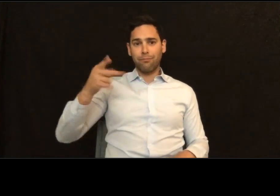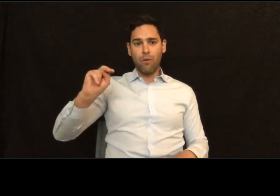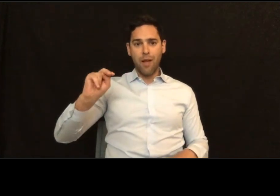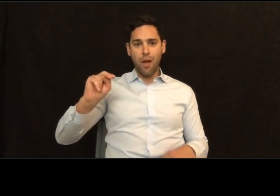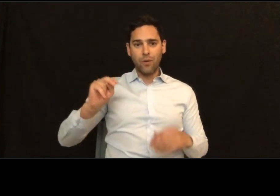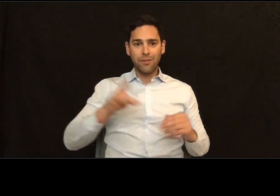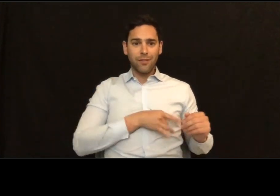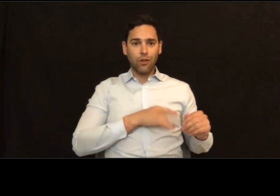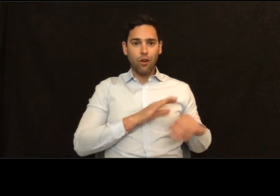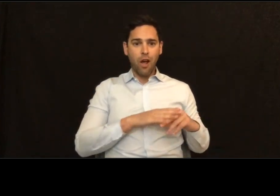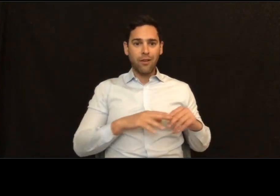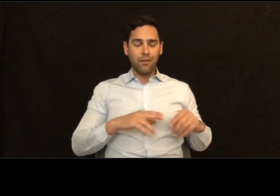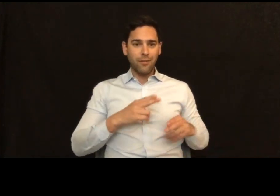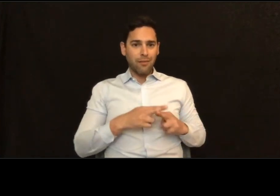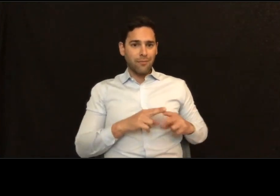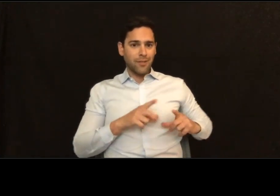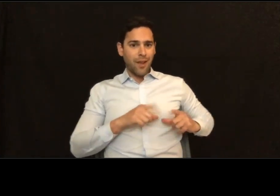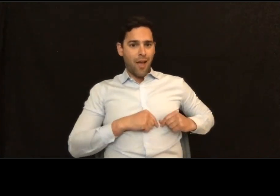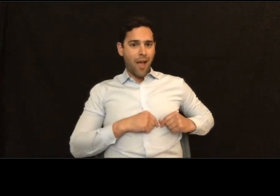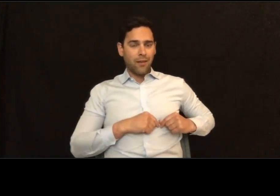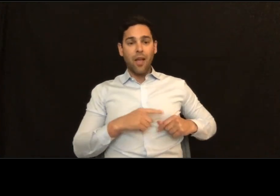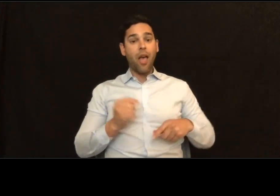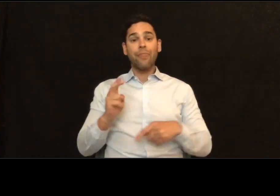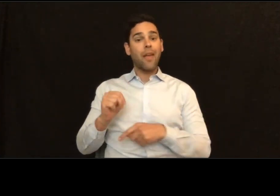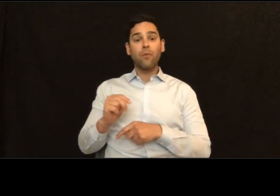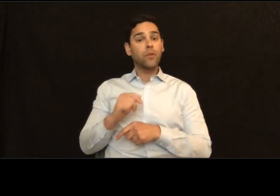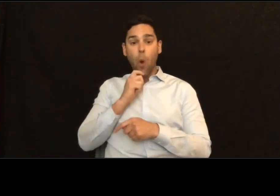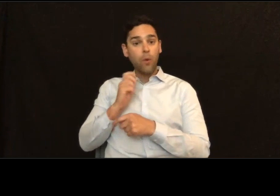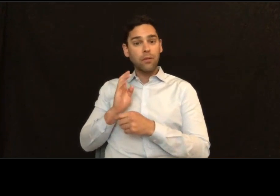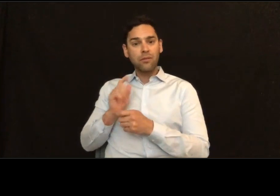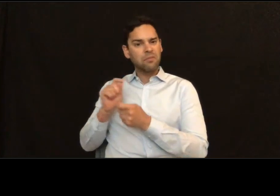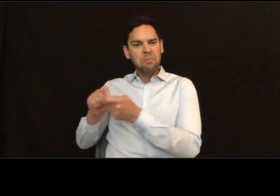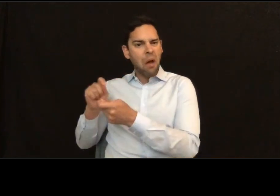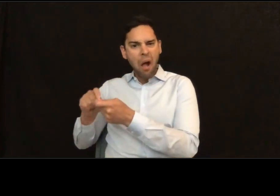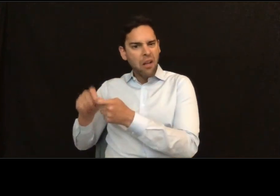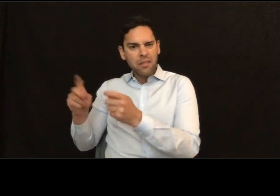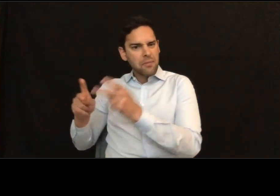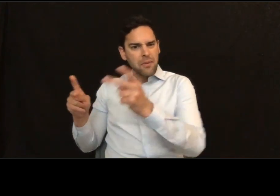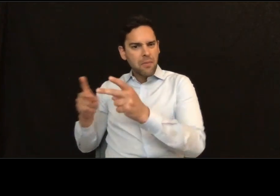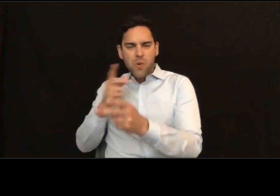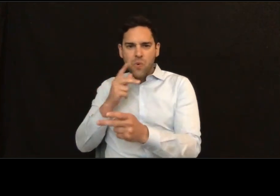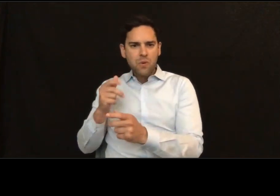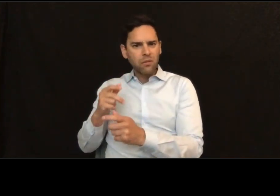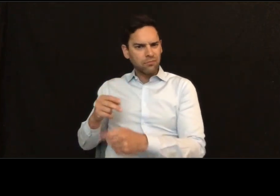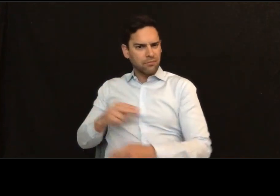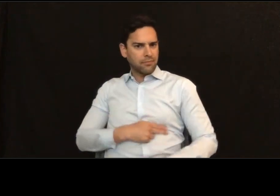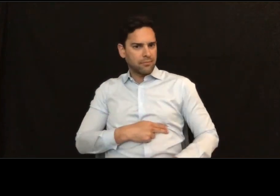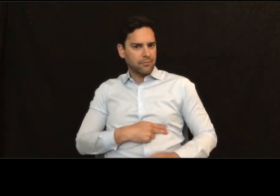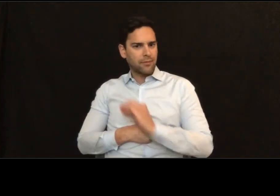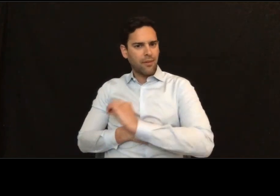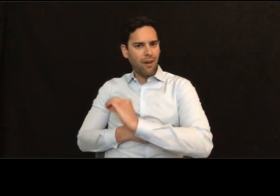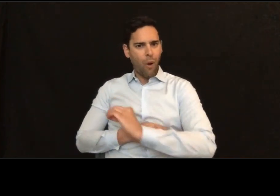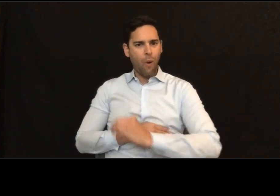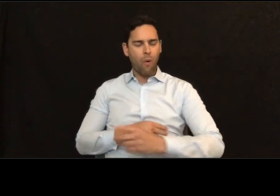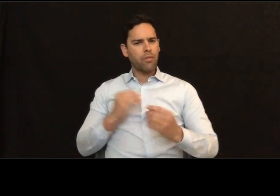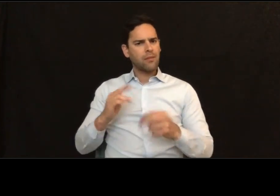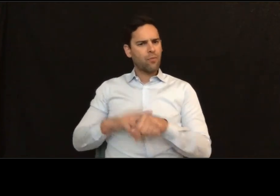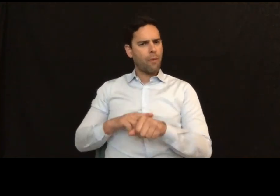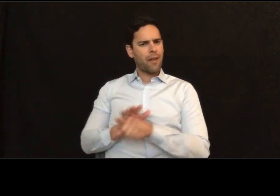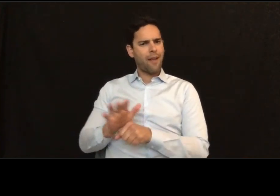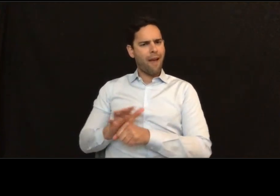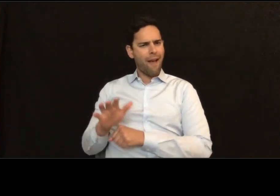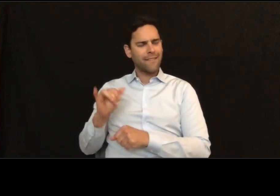that would be normal enough. And then there's sort of the implication of, like, if I don't have a pronoun sticker, there's probably a reason for it,